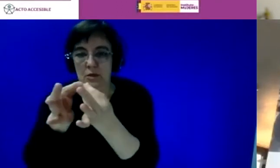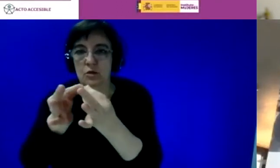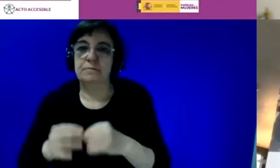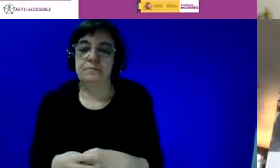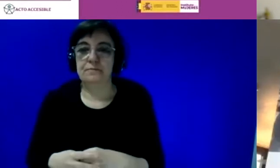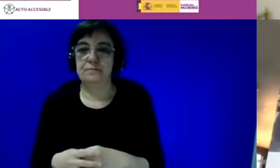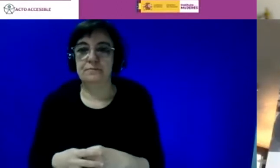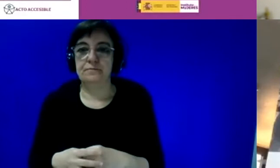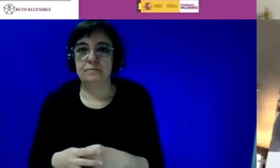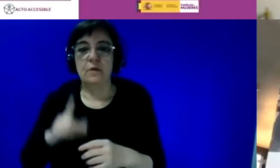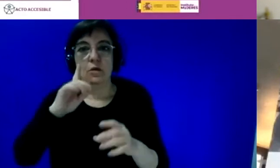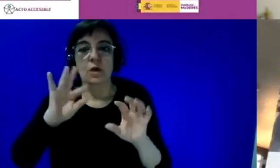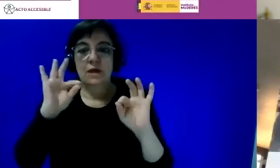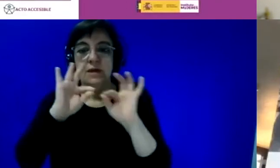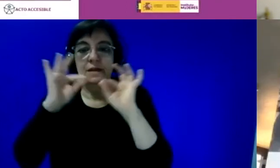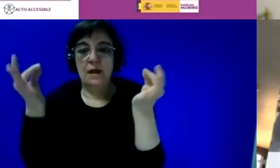seminar.